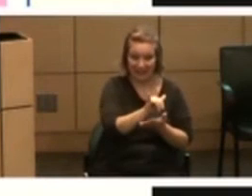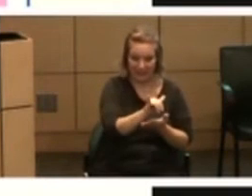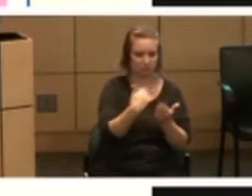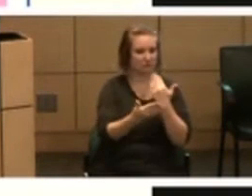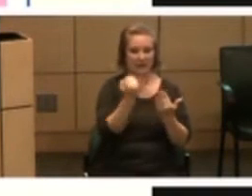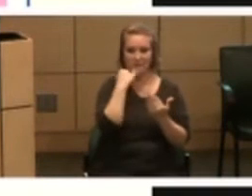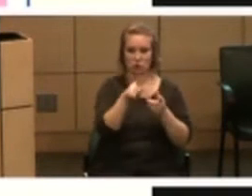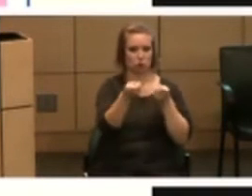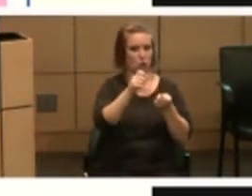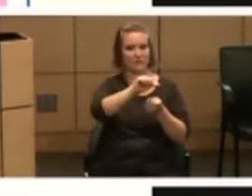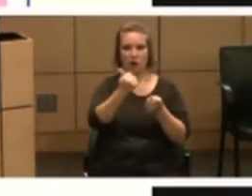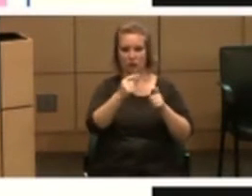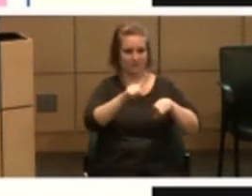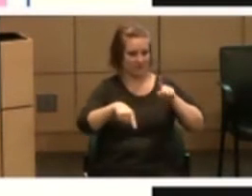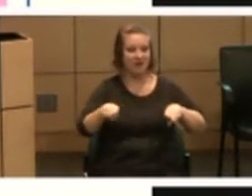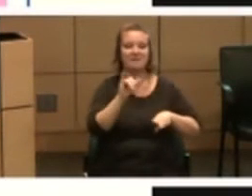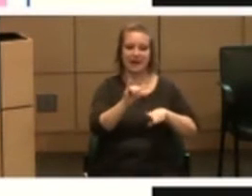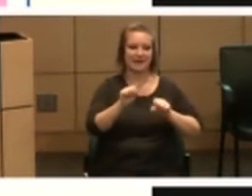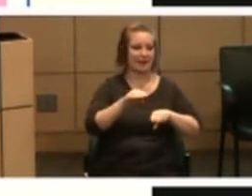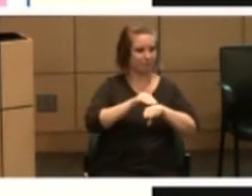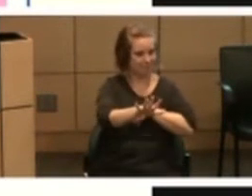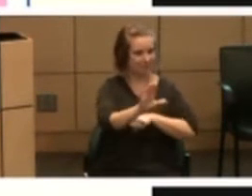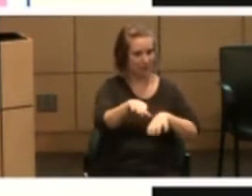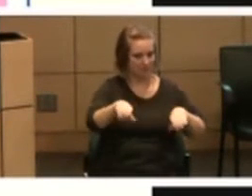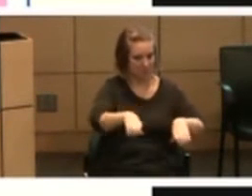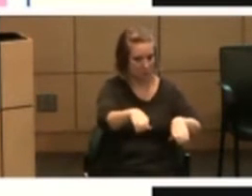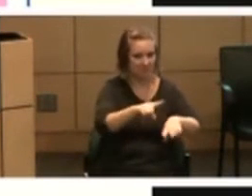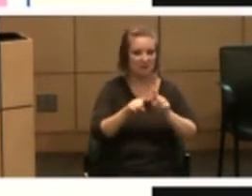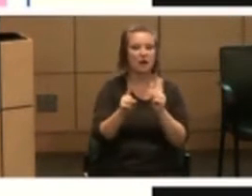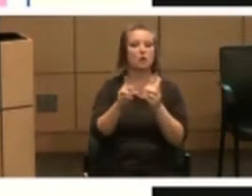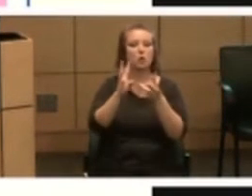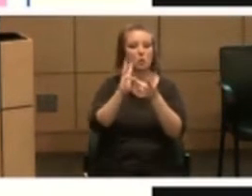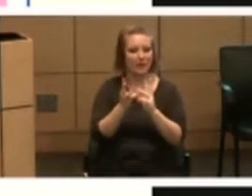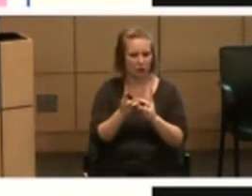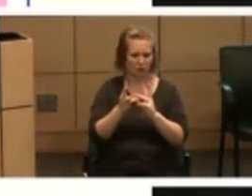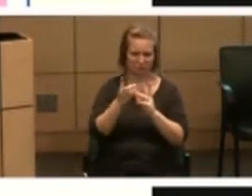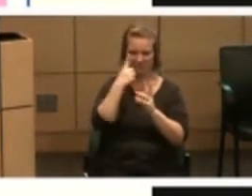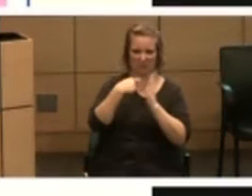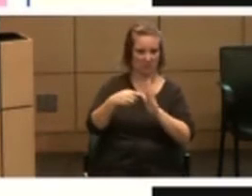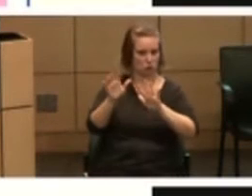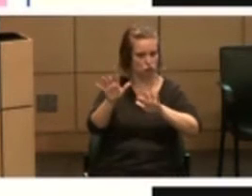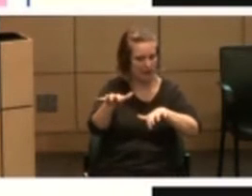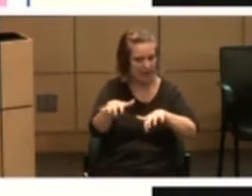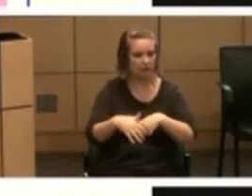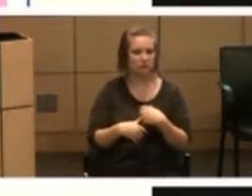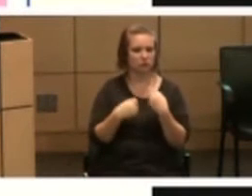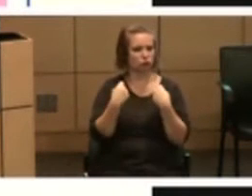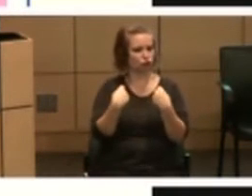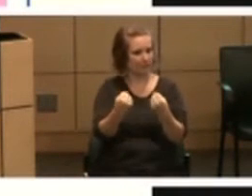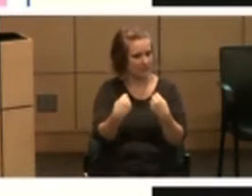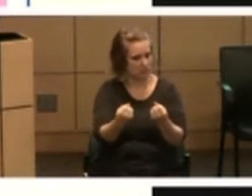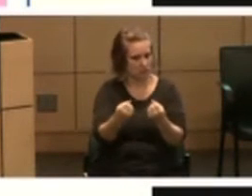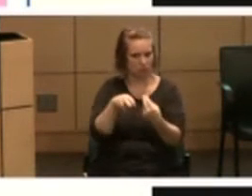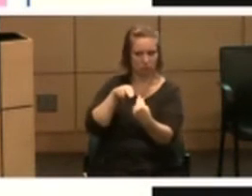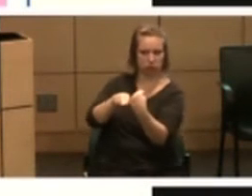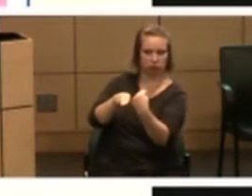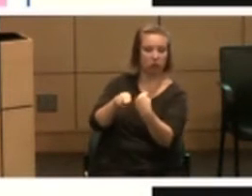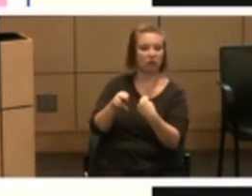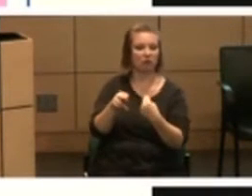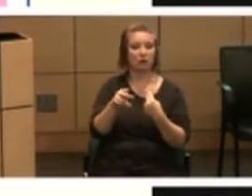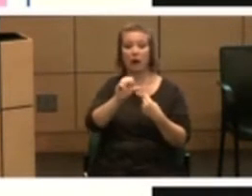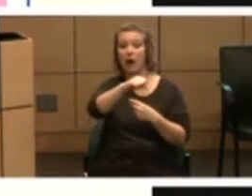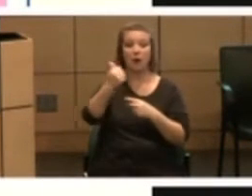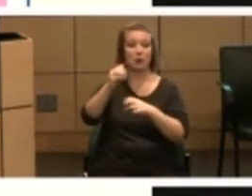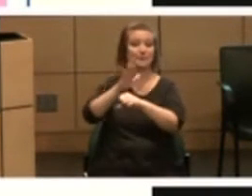So noise can impact performance. But we also get weather, rain noise, driving noise. Here we've got the music teacher